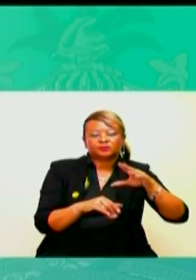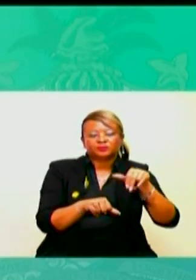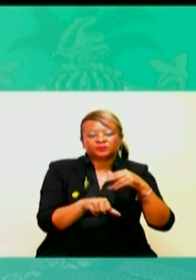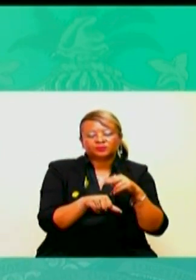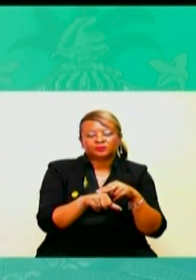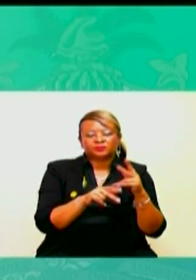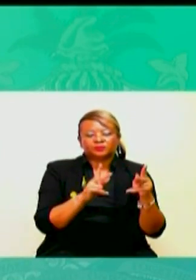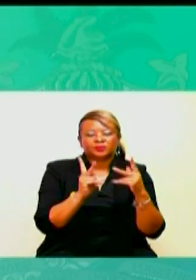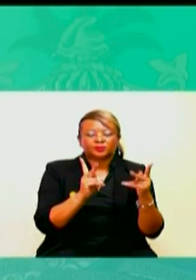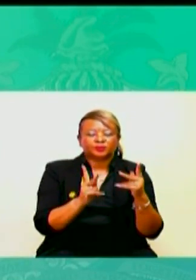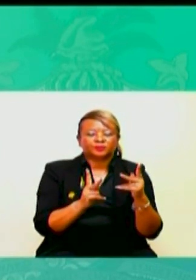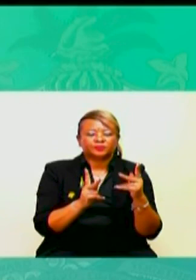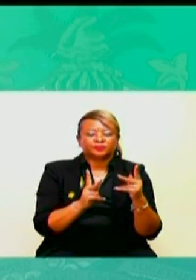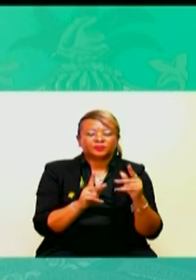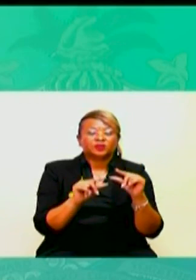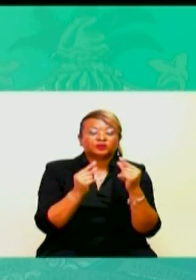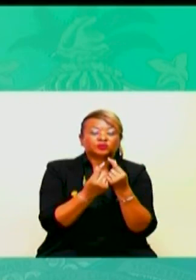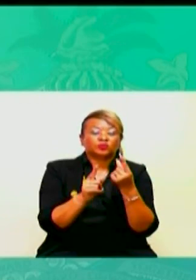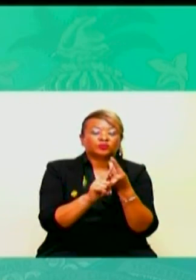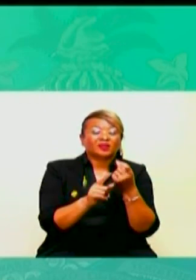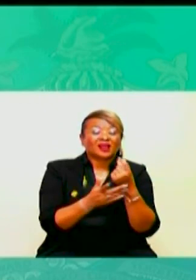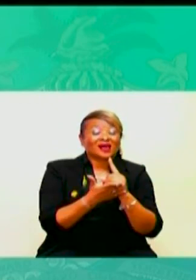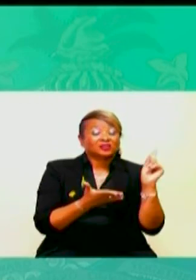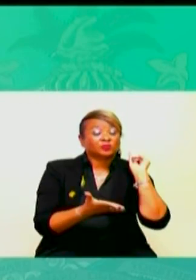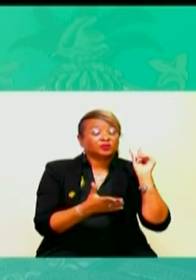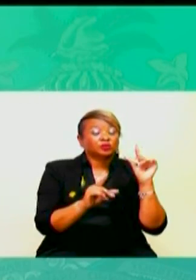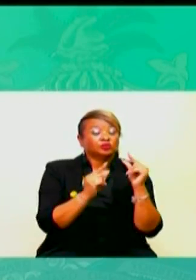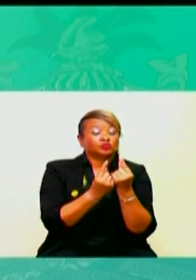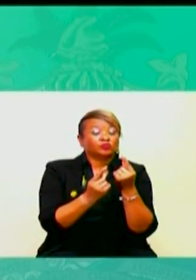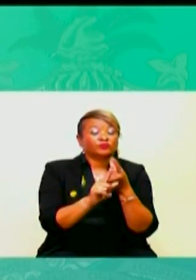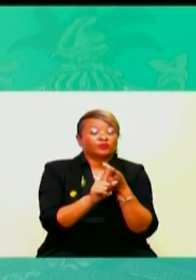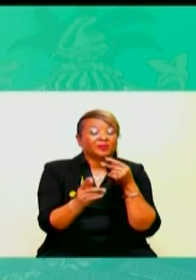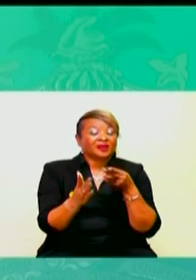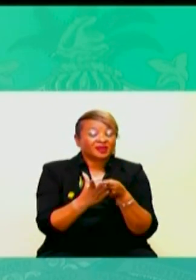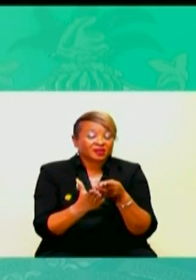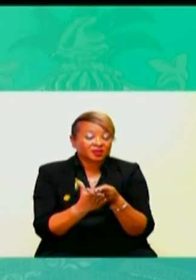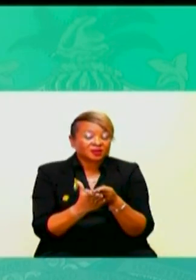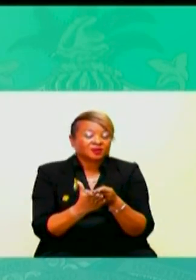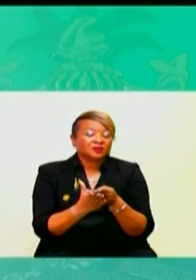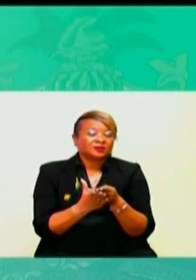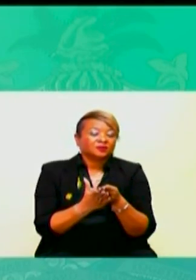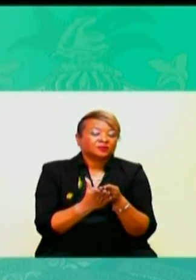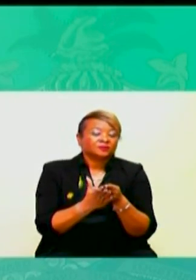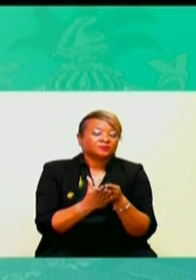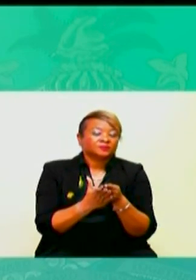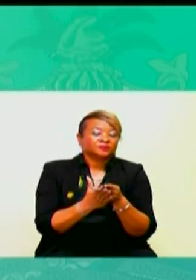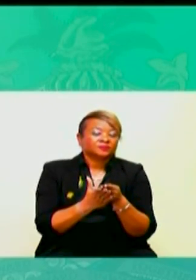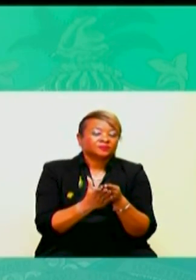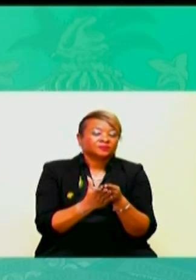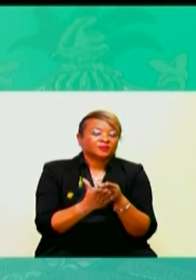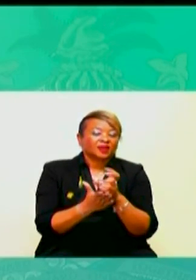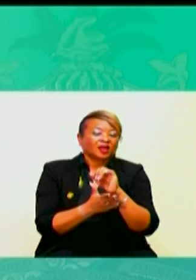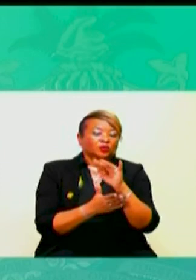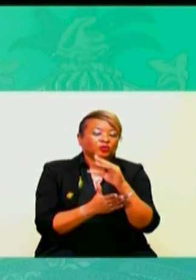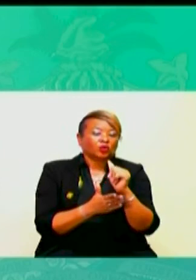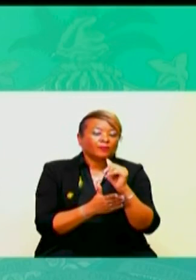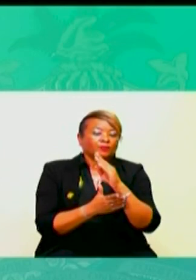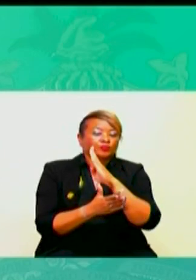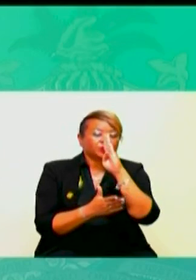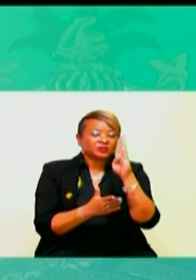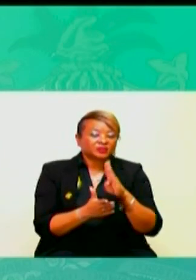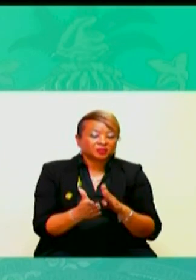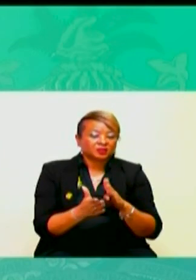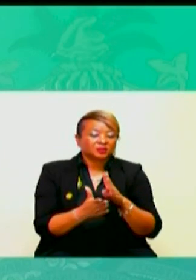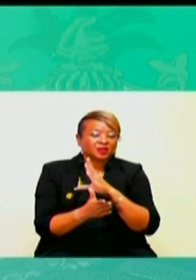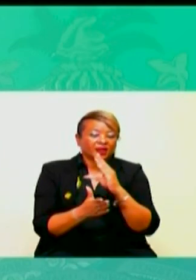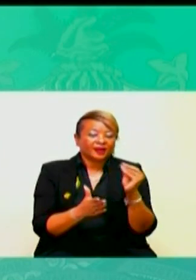Speaker, there was a group from Haiti, apart from the one I spoke of earlier, Ecuador, Brazil, and